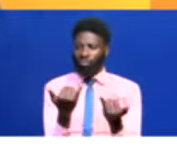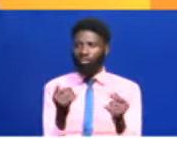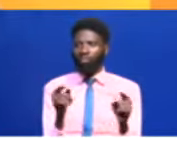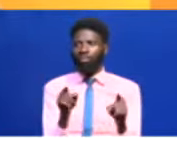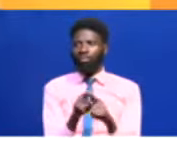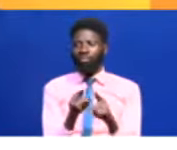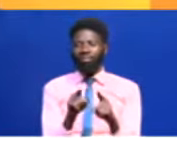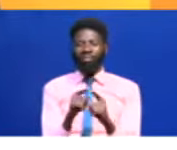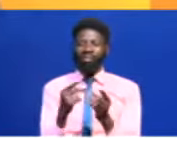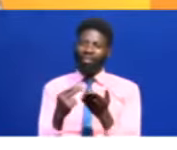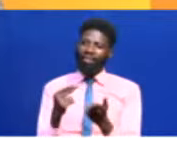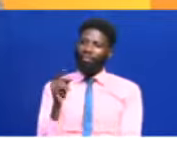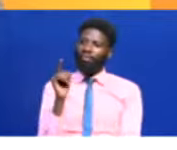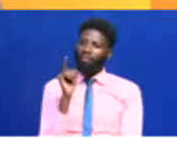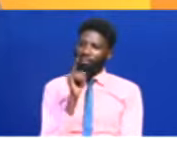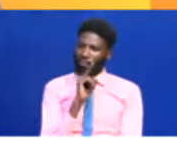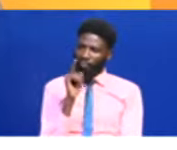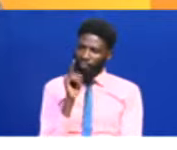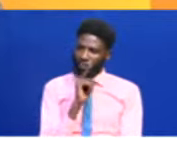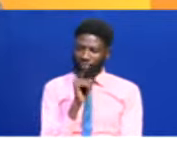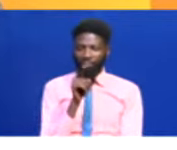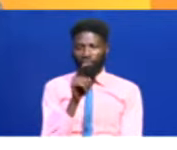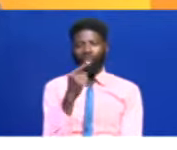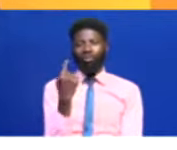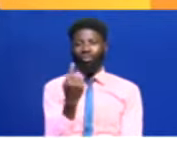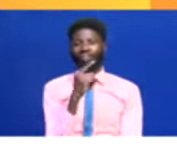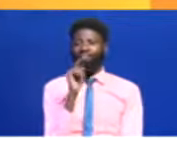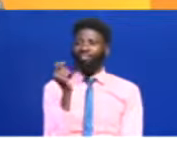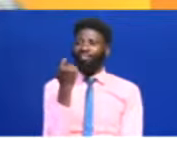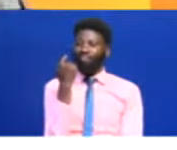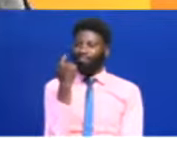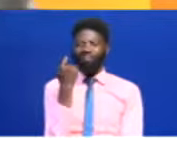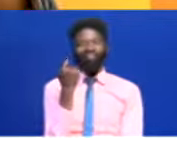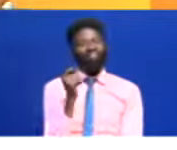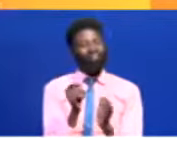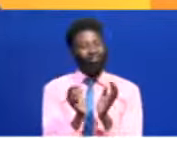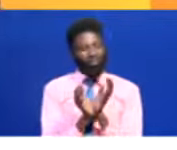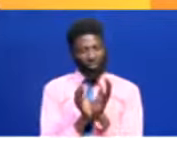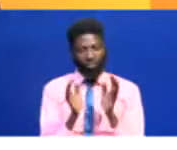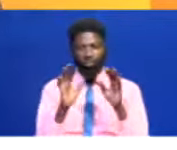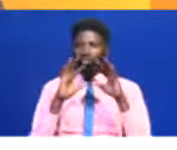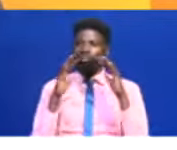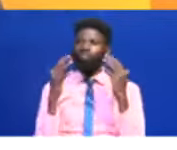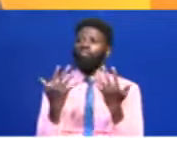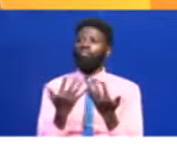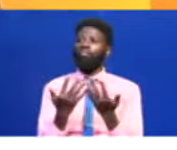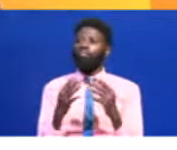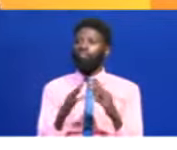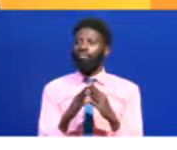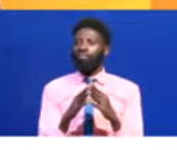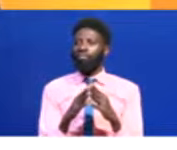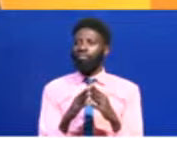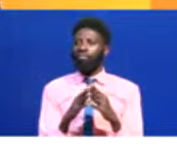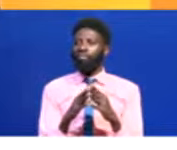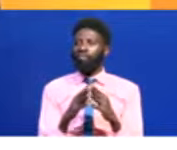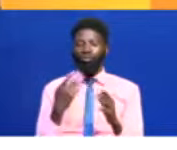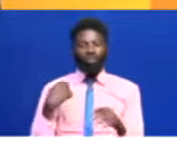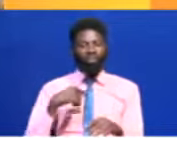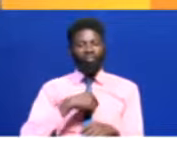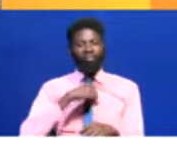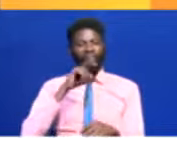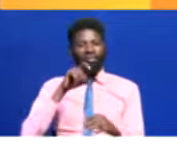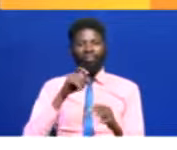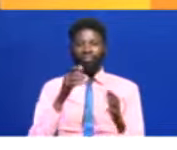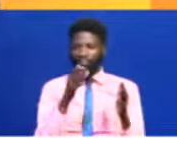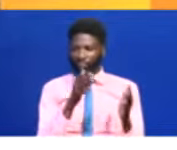It's quite high. And this is not only in Kenya. It cuts even globally. So we must plan. We must